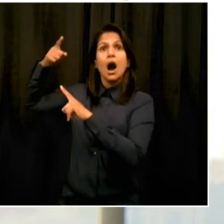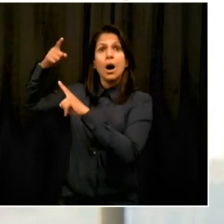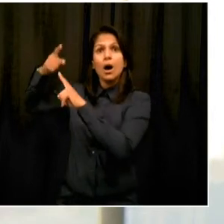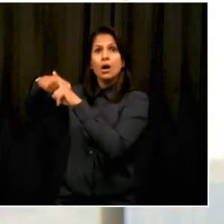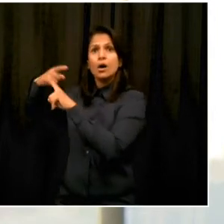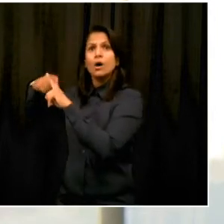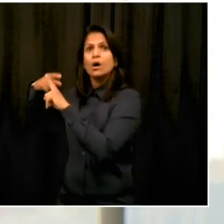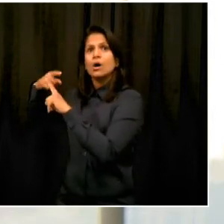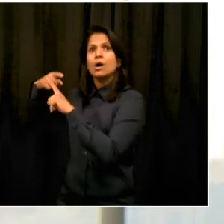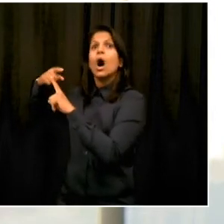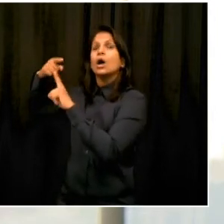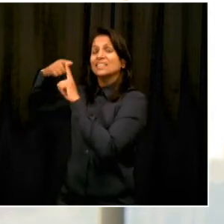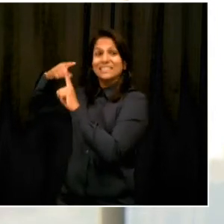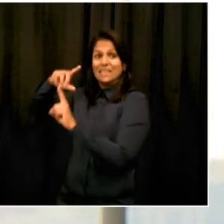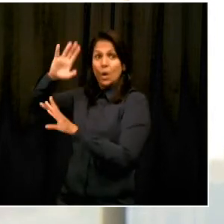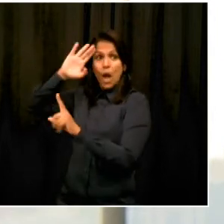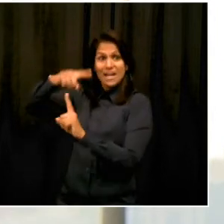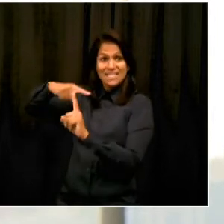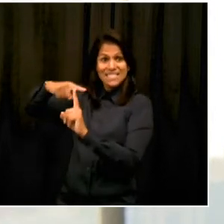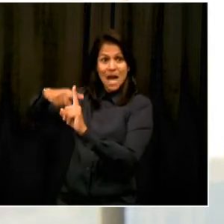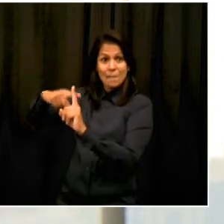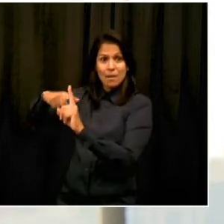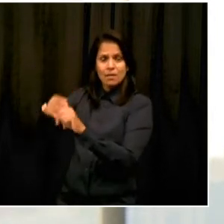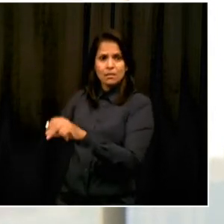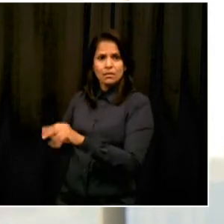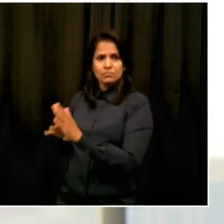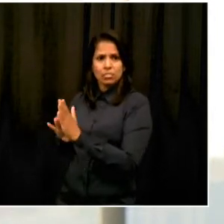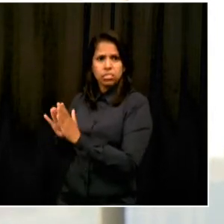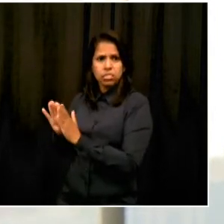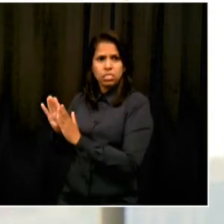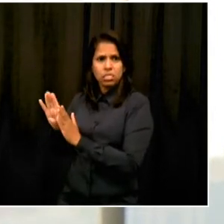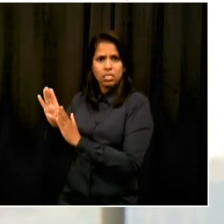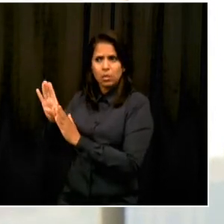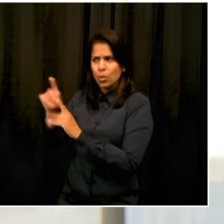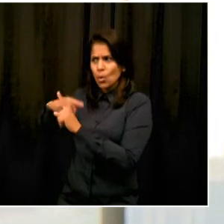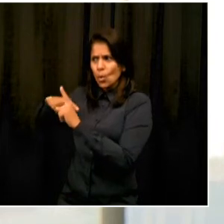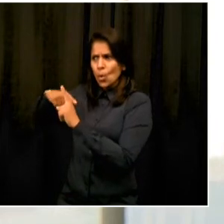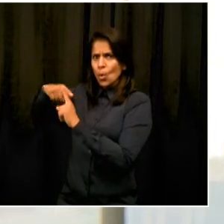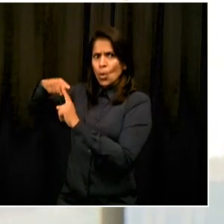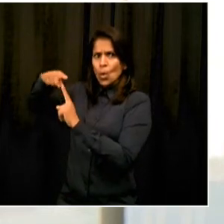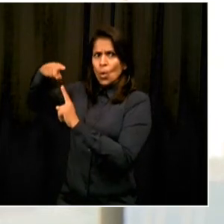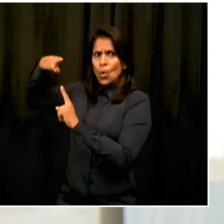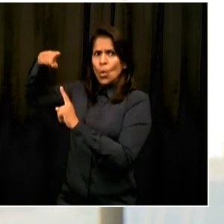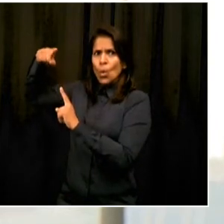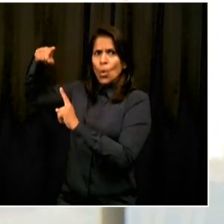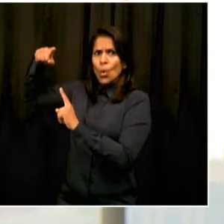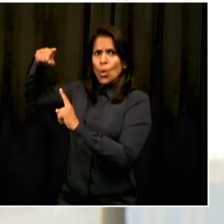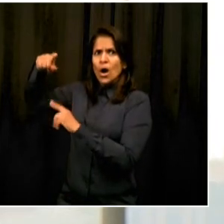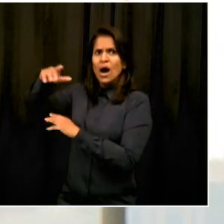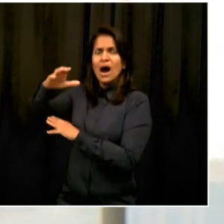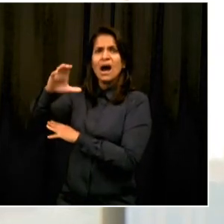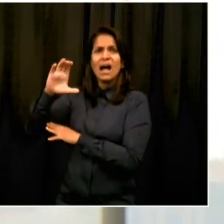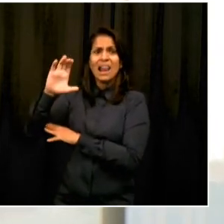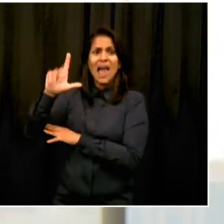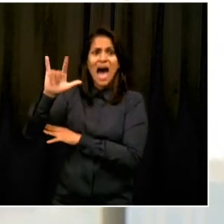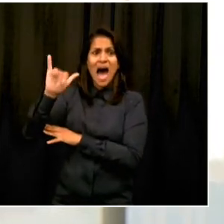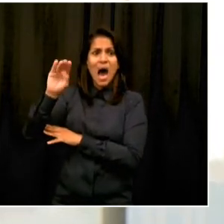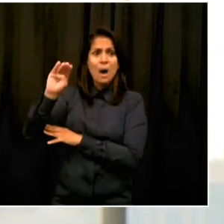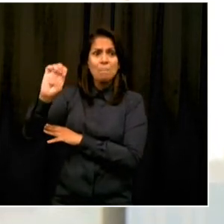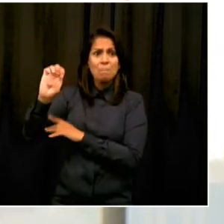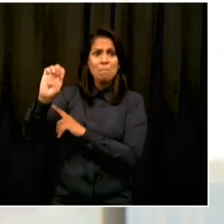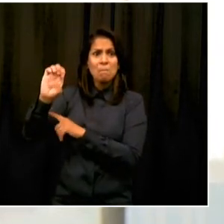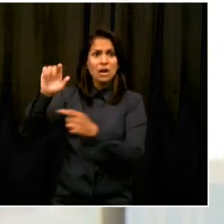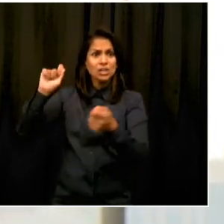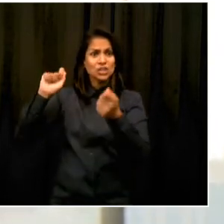health ramifications. We understand that we can't keep our people as safe as they need to be if we don't fight global warming.